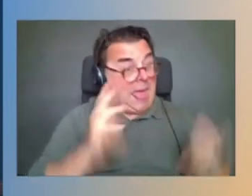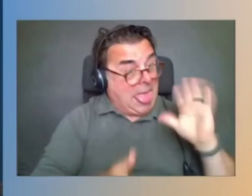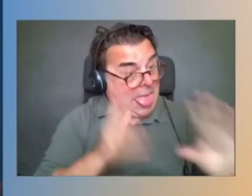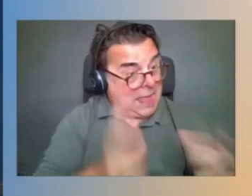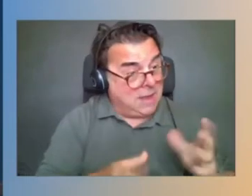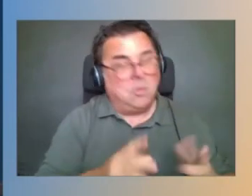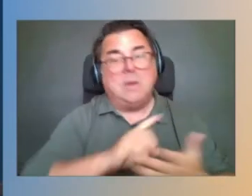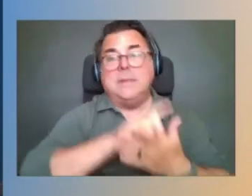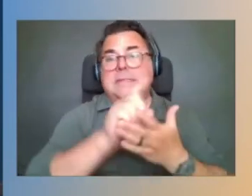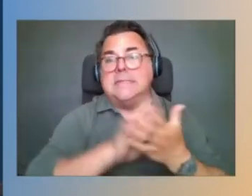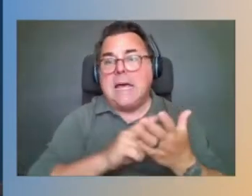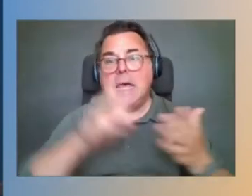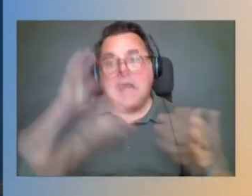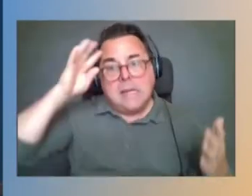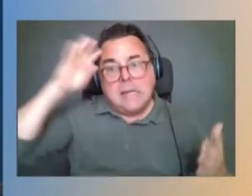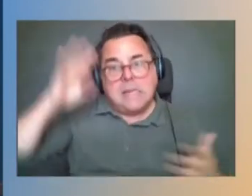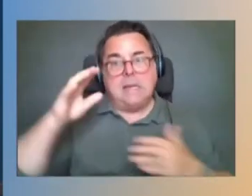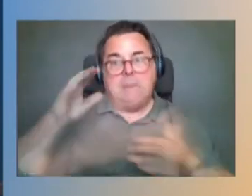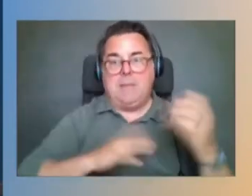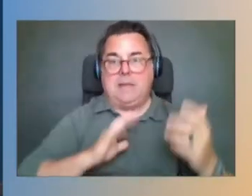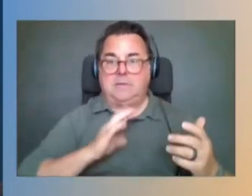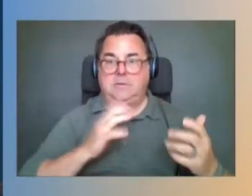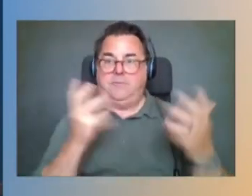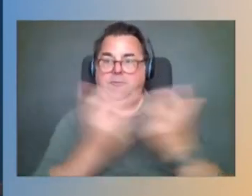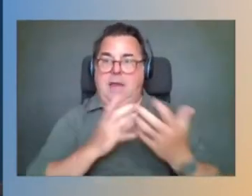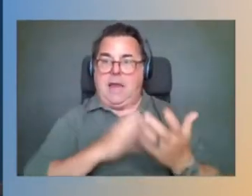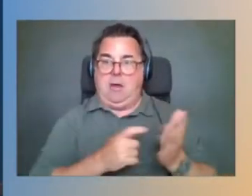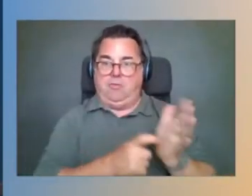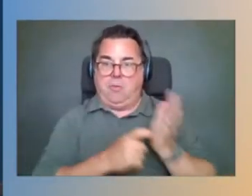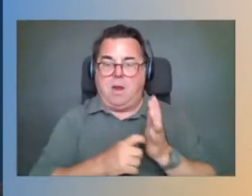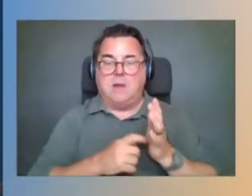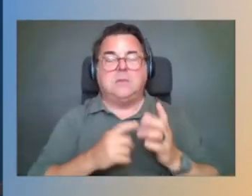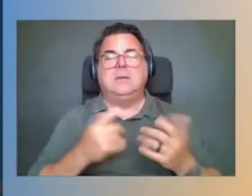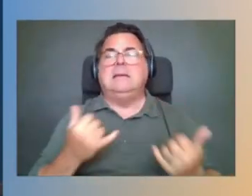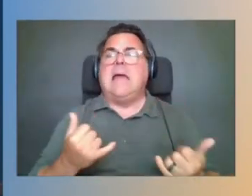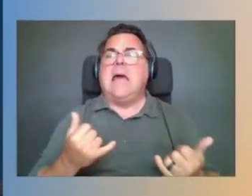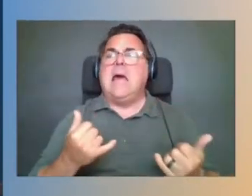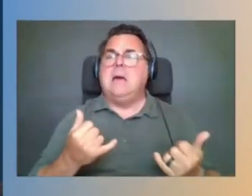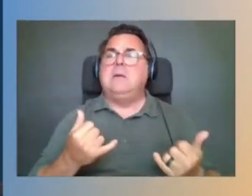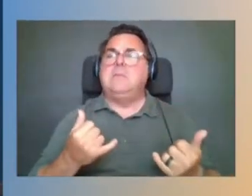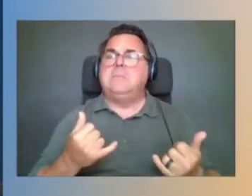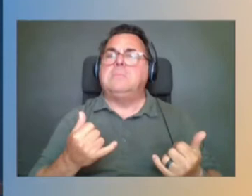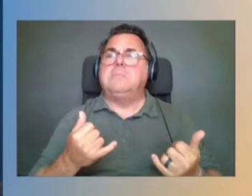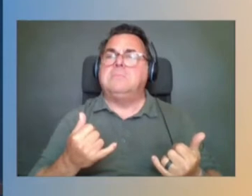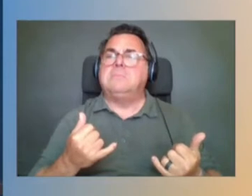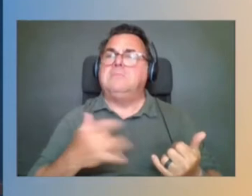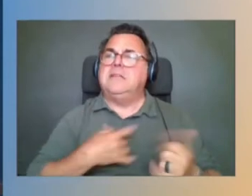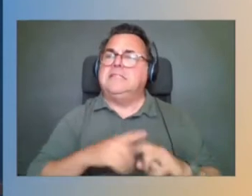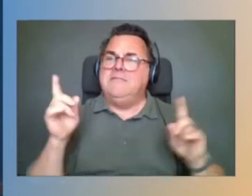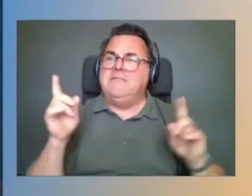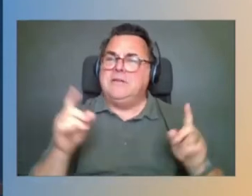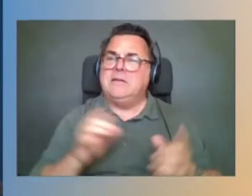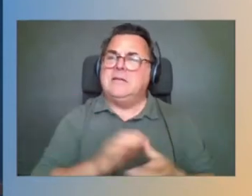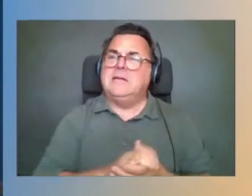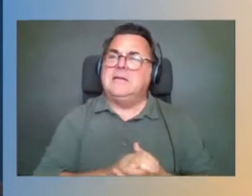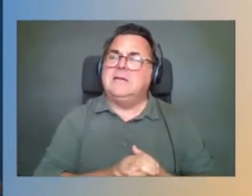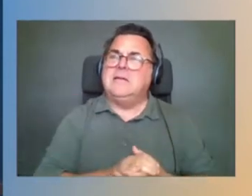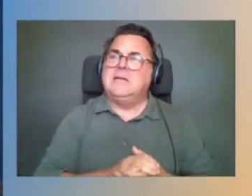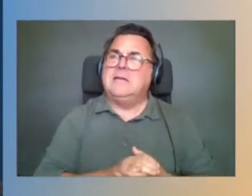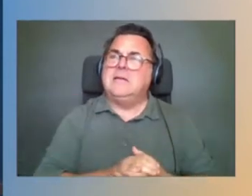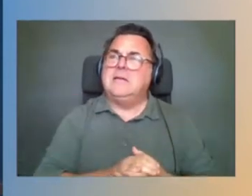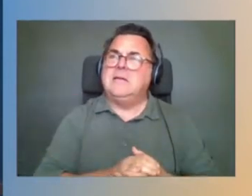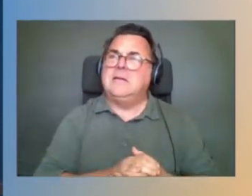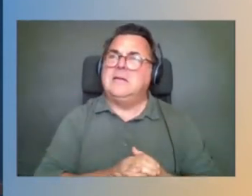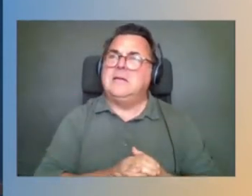and build servers to our own requirements. But now I think we're at the point where we're really doing things that customers couldn't